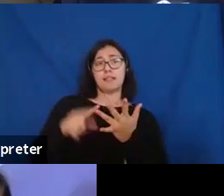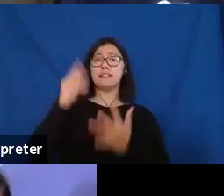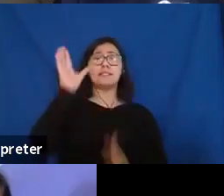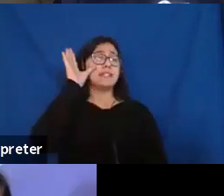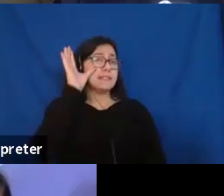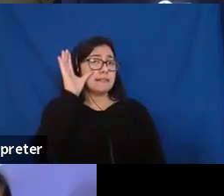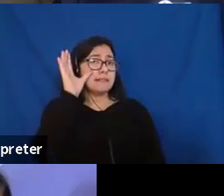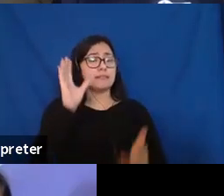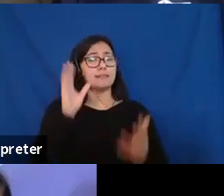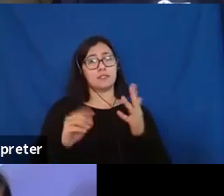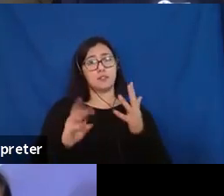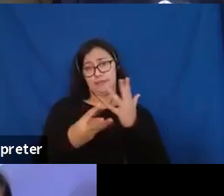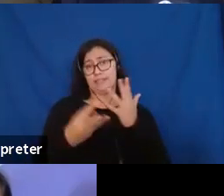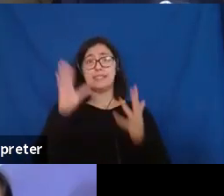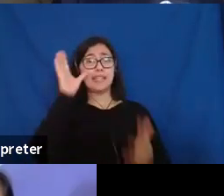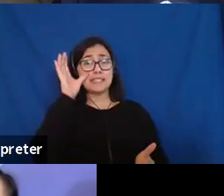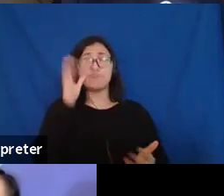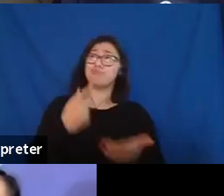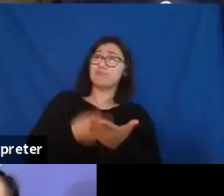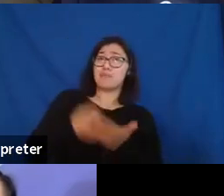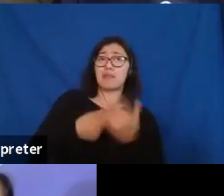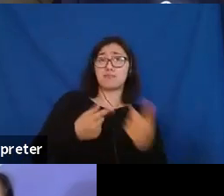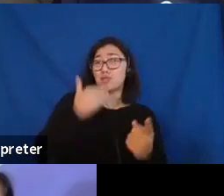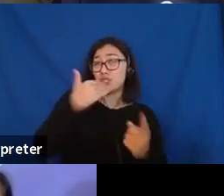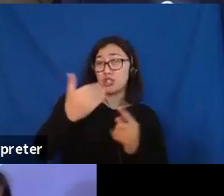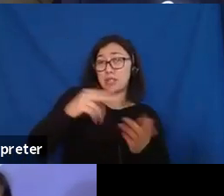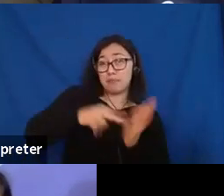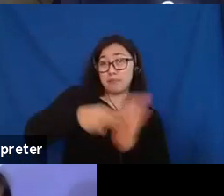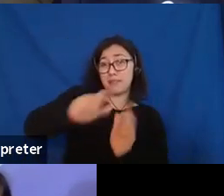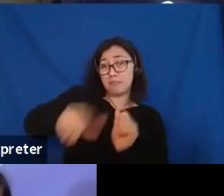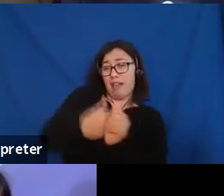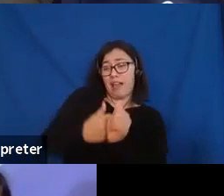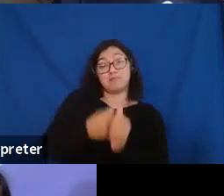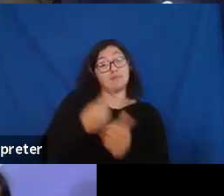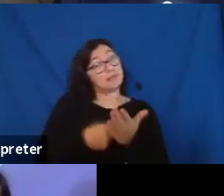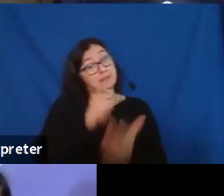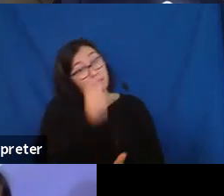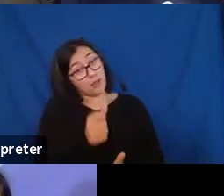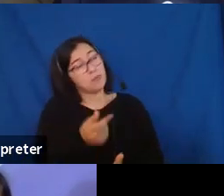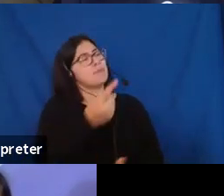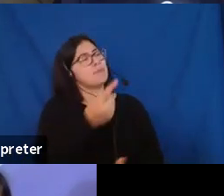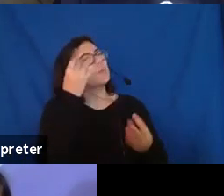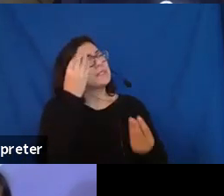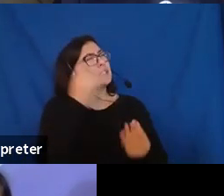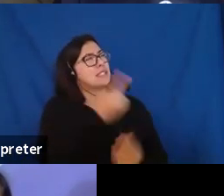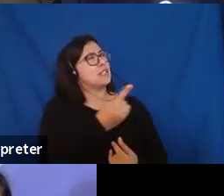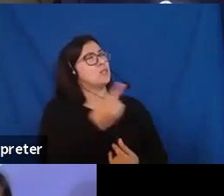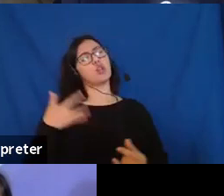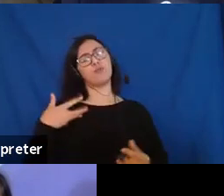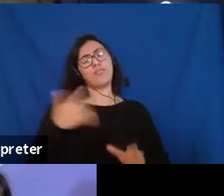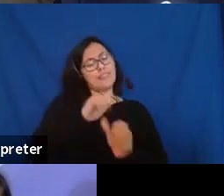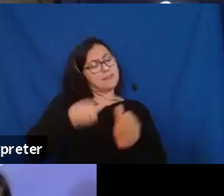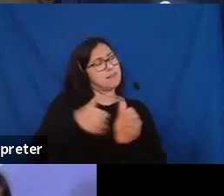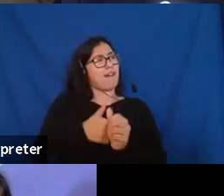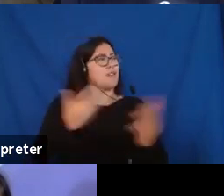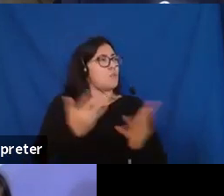people did have a reasonable intention, and sometimes they really didn't. What's going on for you? Like, what were you thinking of feeling in that moment? What were you hoping to accomplish?